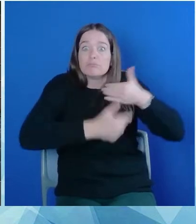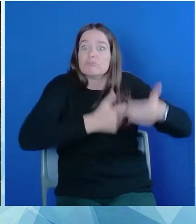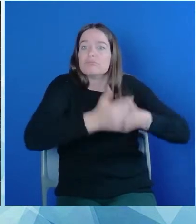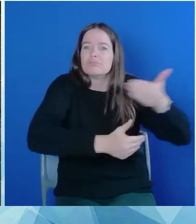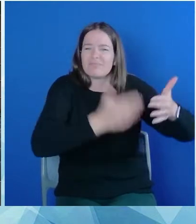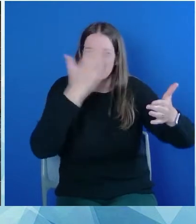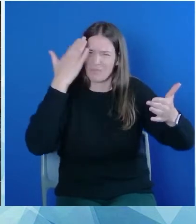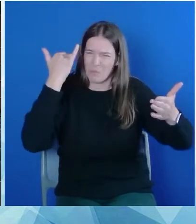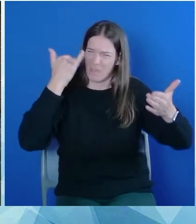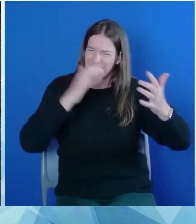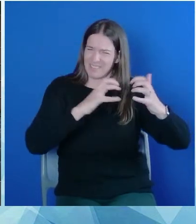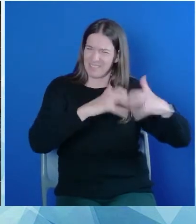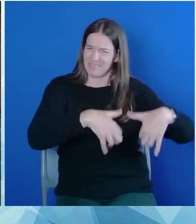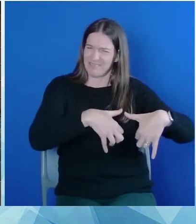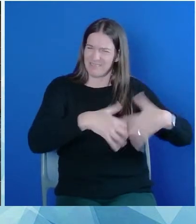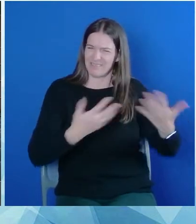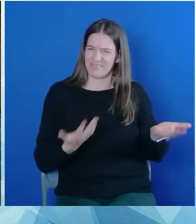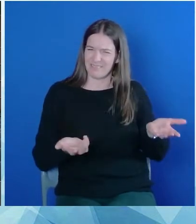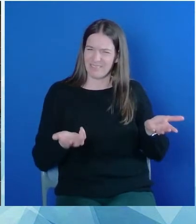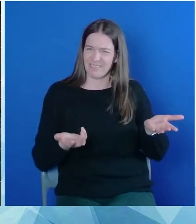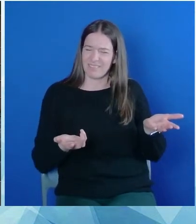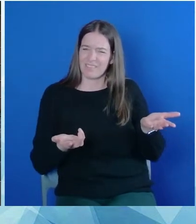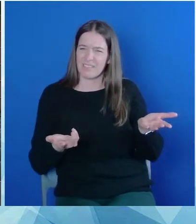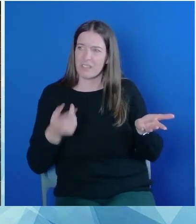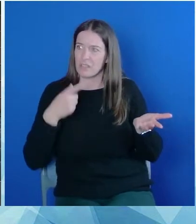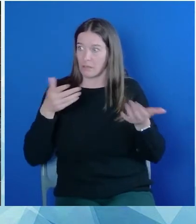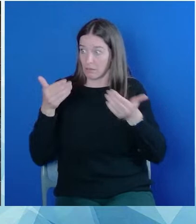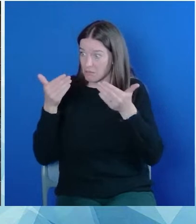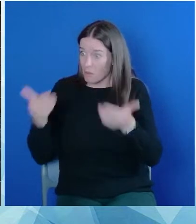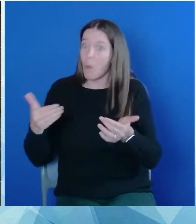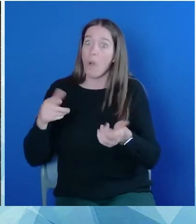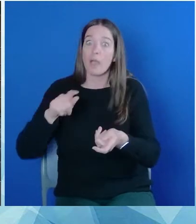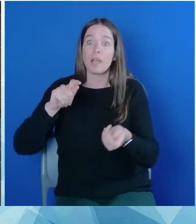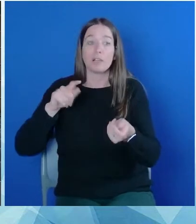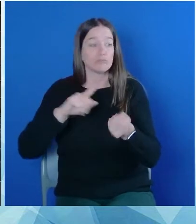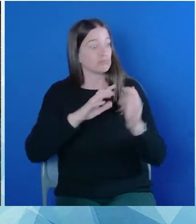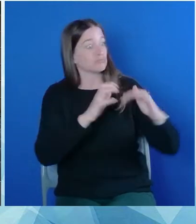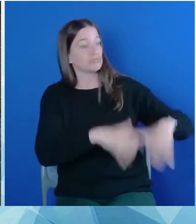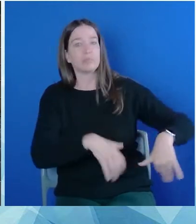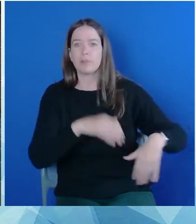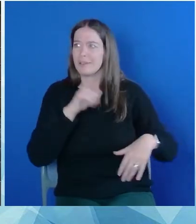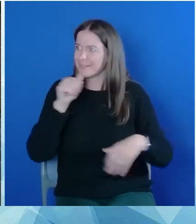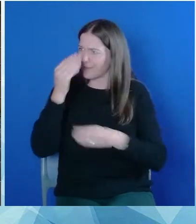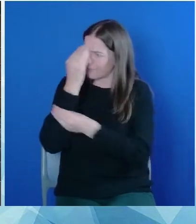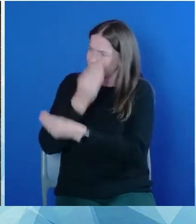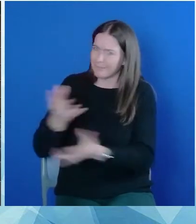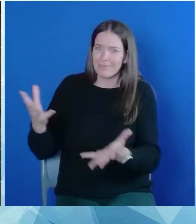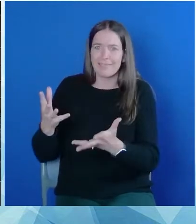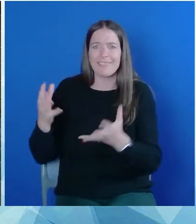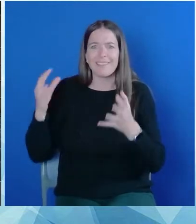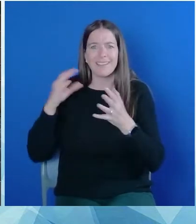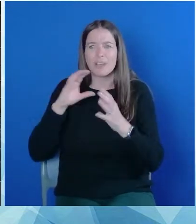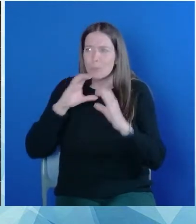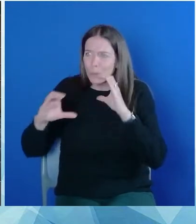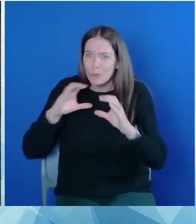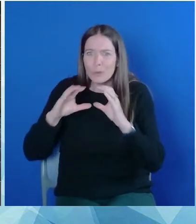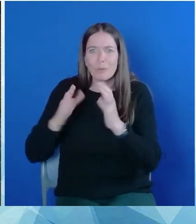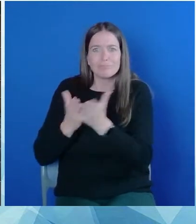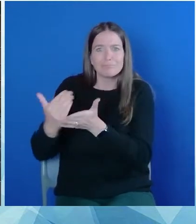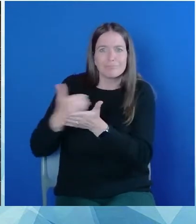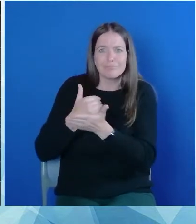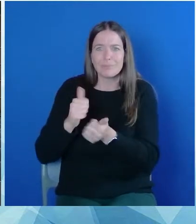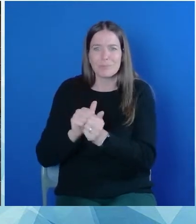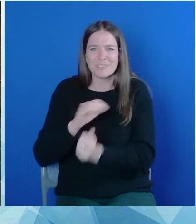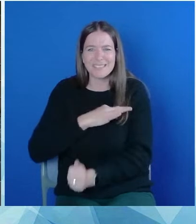Why make changes without communicating with your staff, the ones accomplishing the mission? I understand that there is a lack